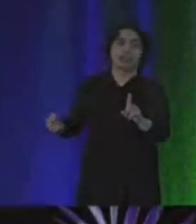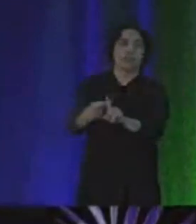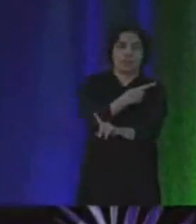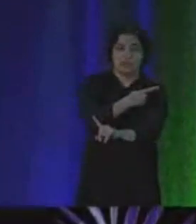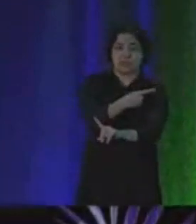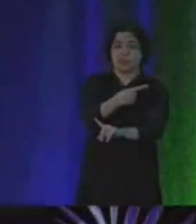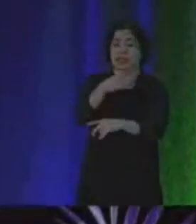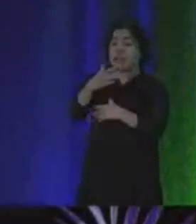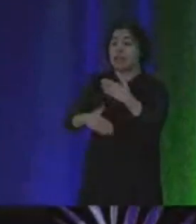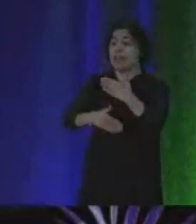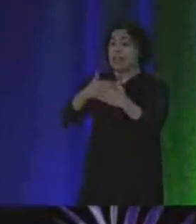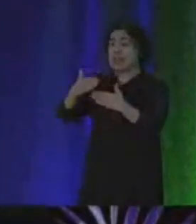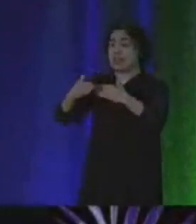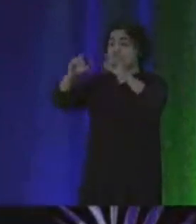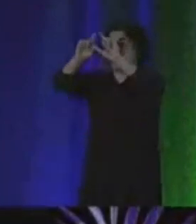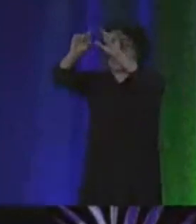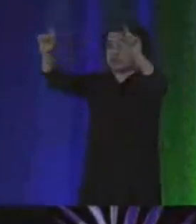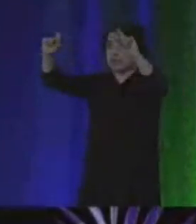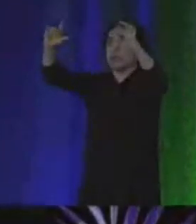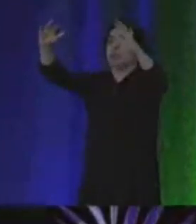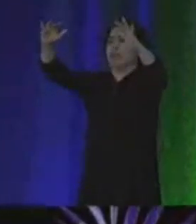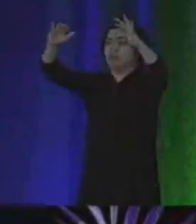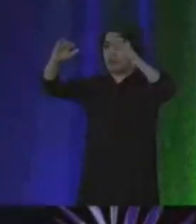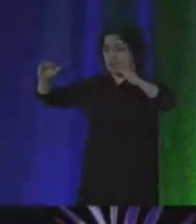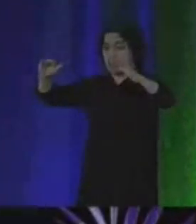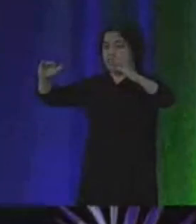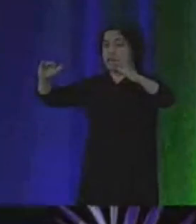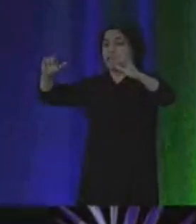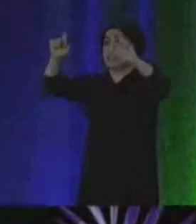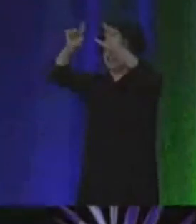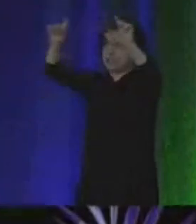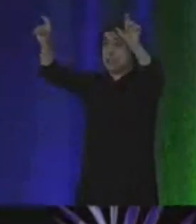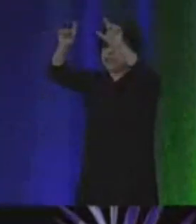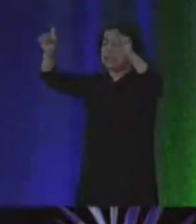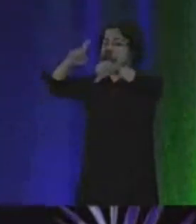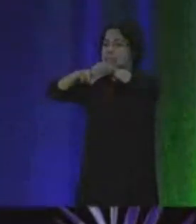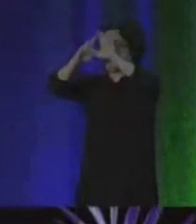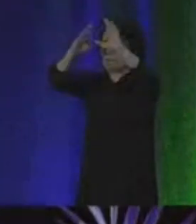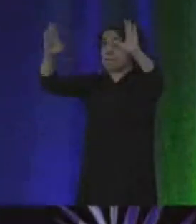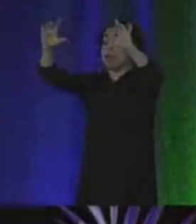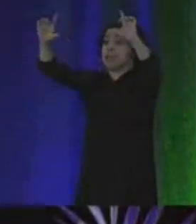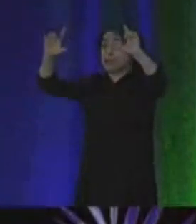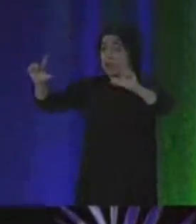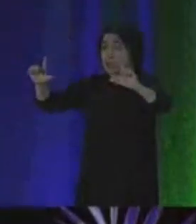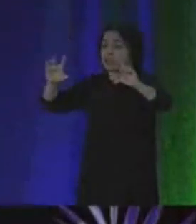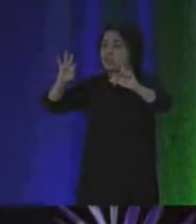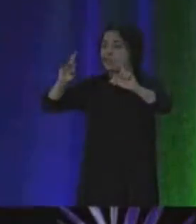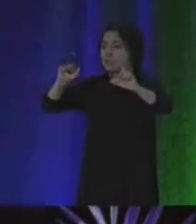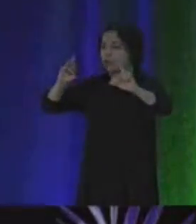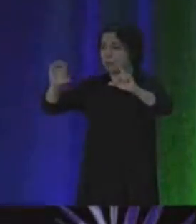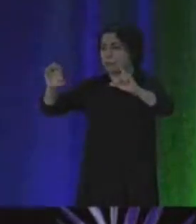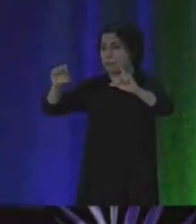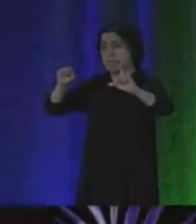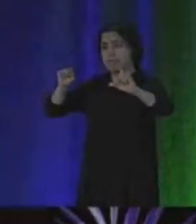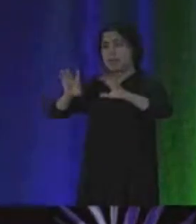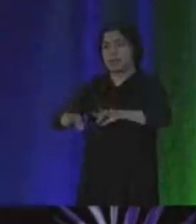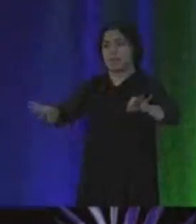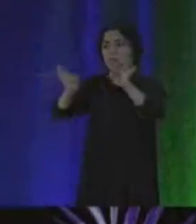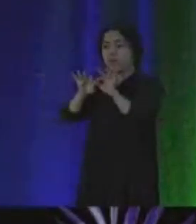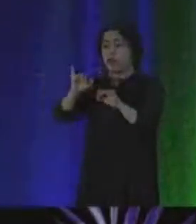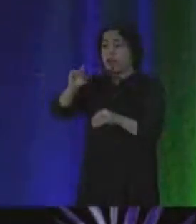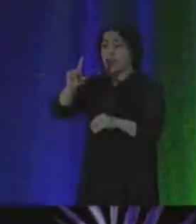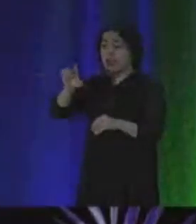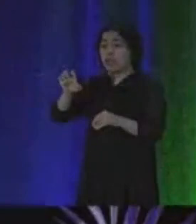Next down is frames here, and this is super duper important. Idle frames, not a big deal. Green frames,